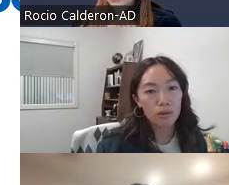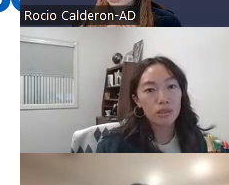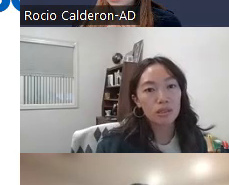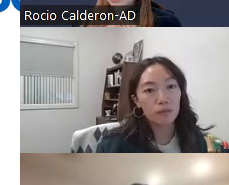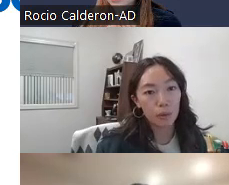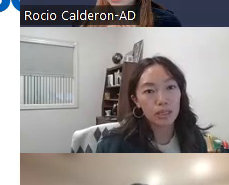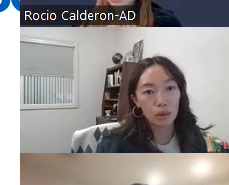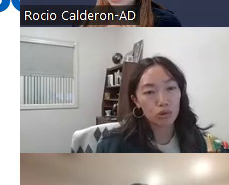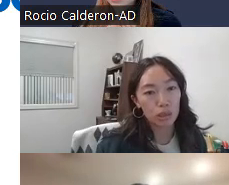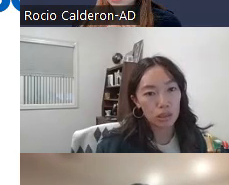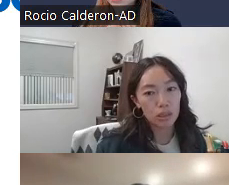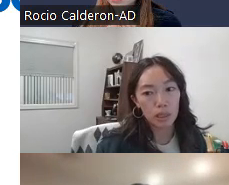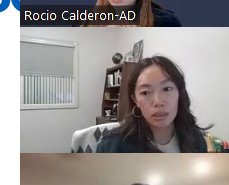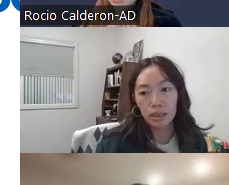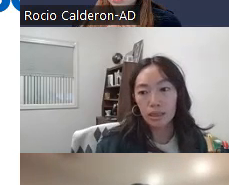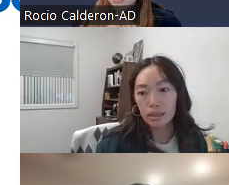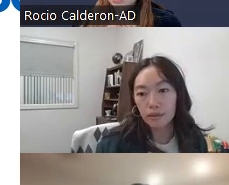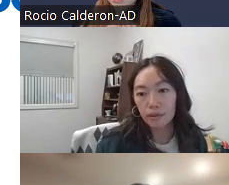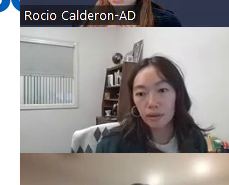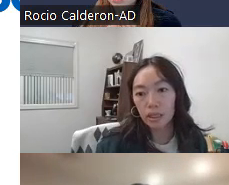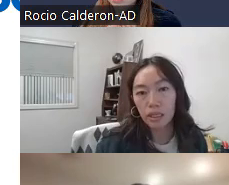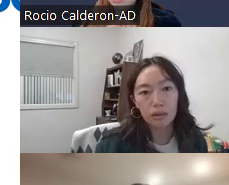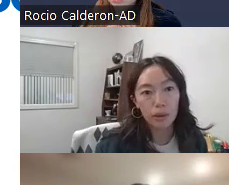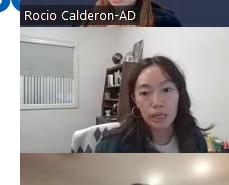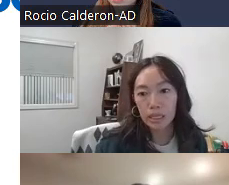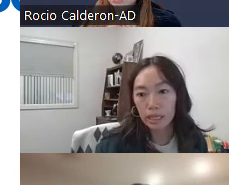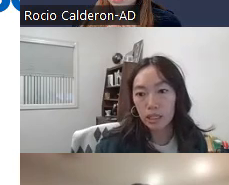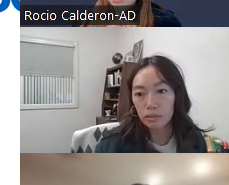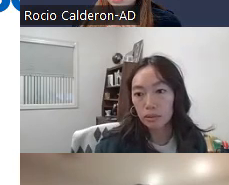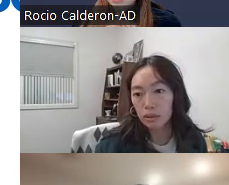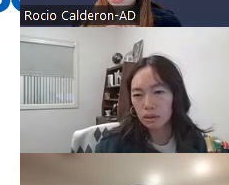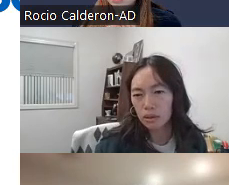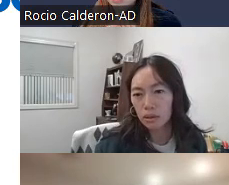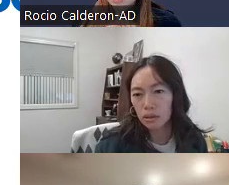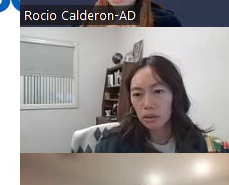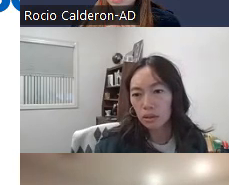making calls to folks that own trucks as well. I think these definitely go hand in hand.